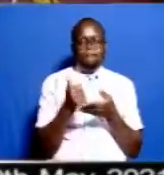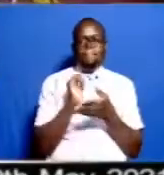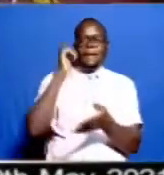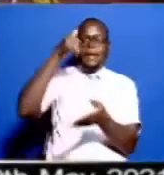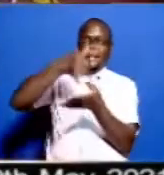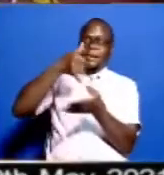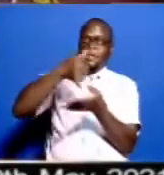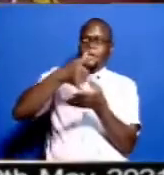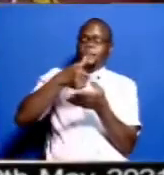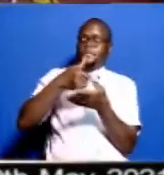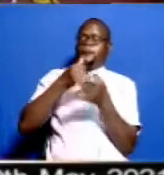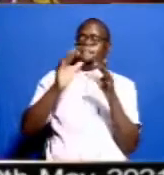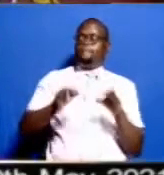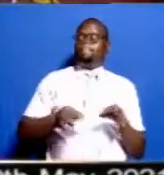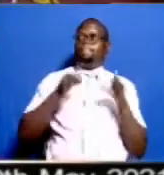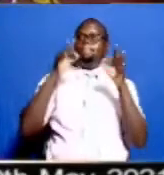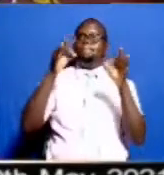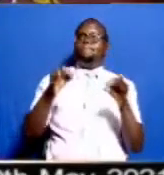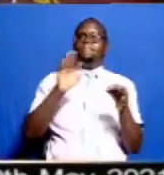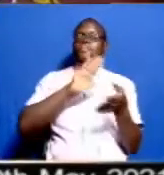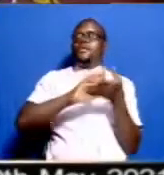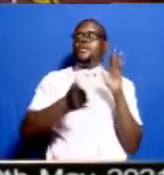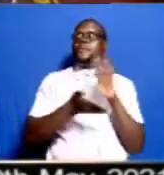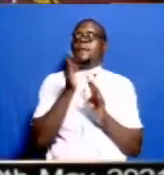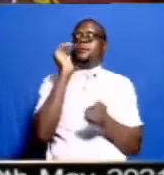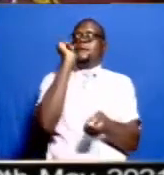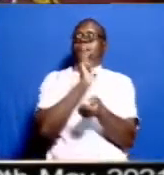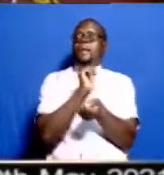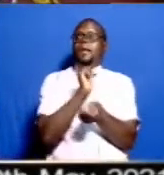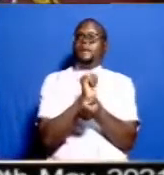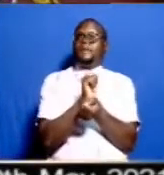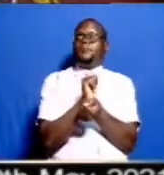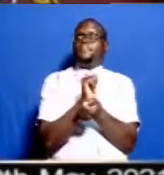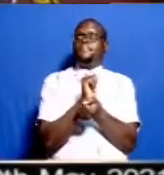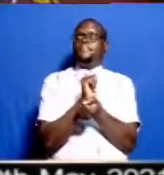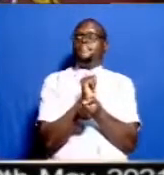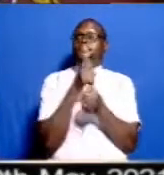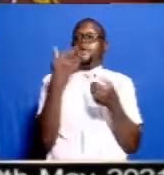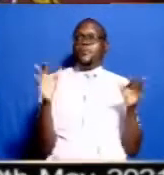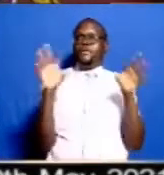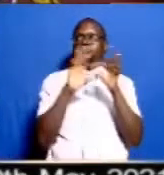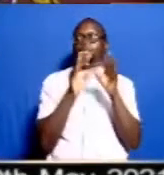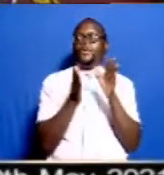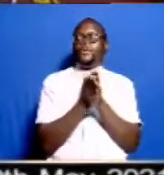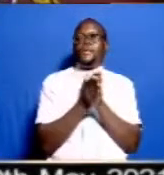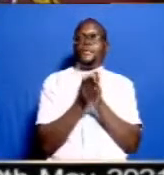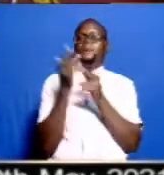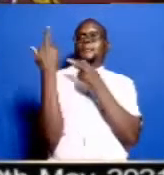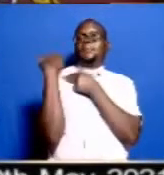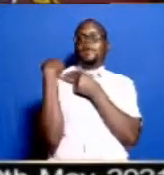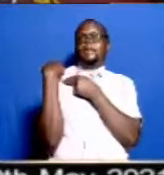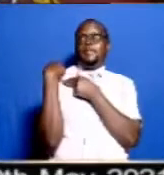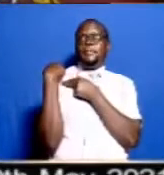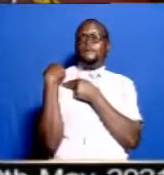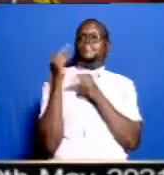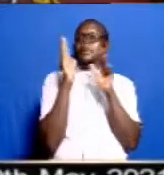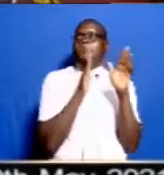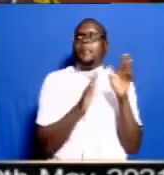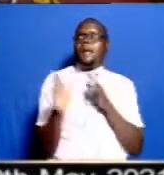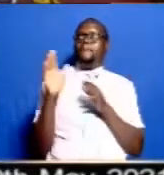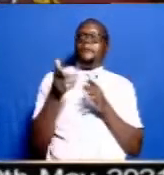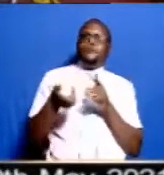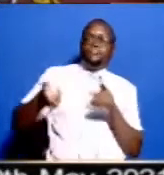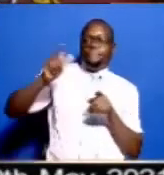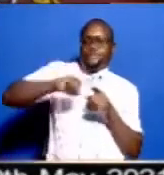including postponement without penalties of payments related to charges, cessation of arrangements of